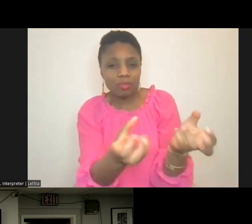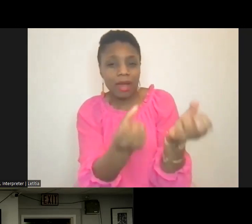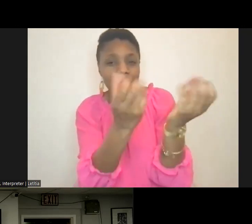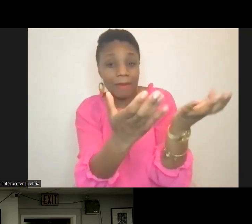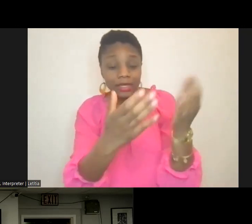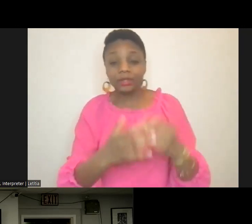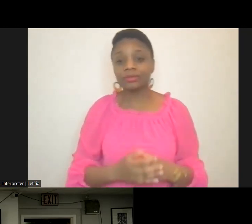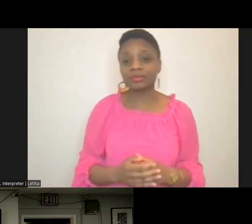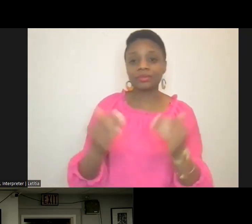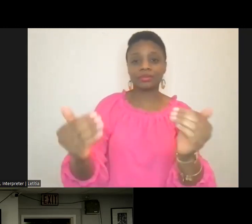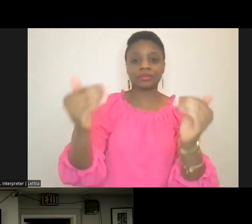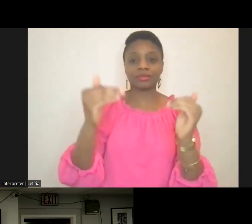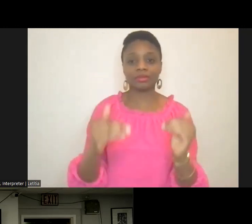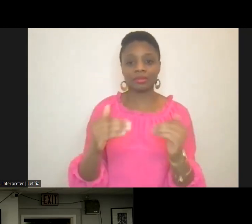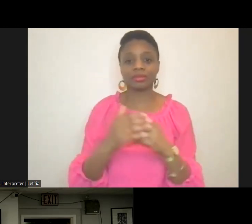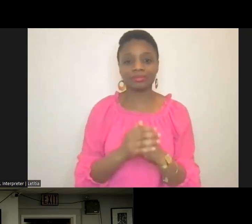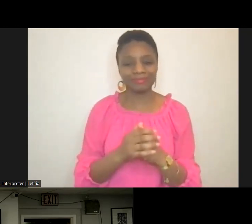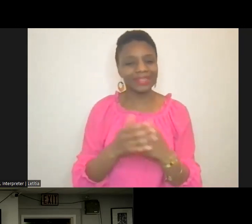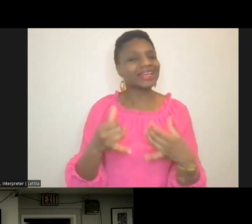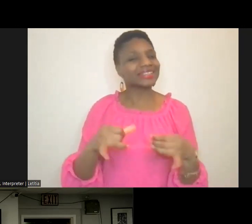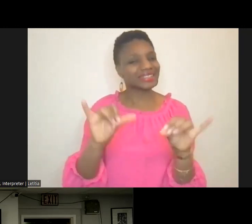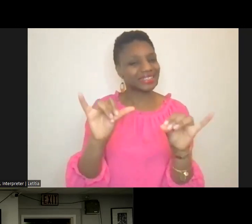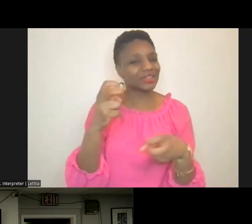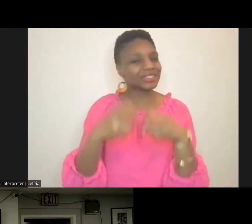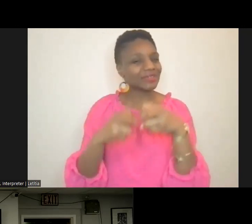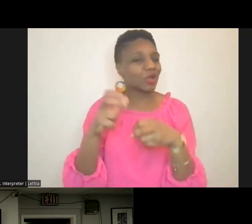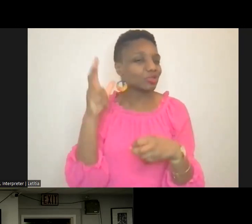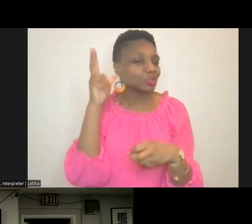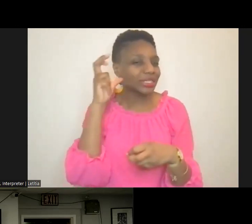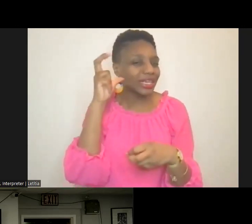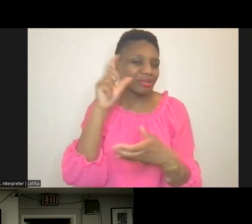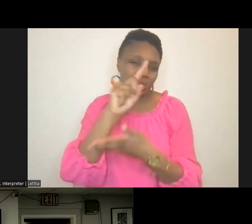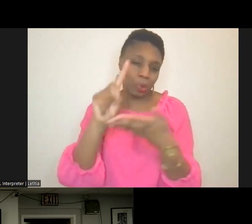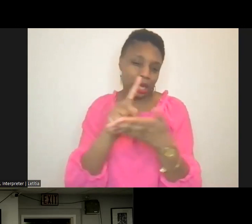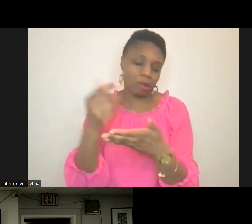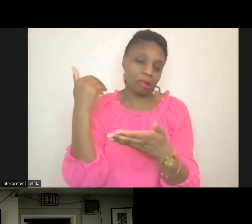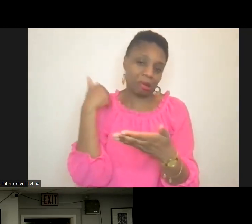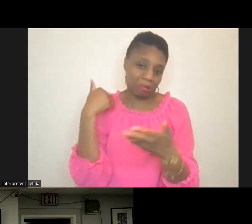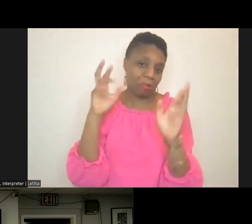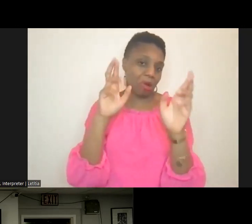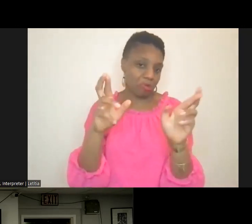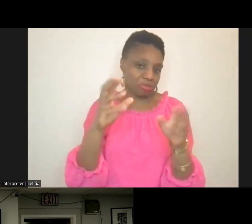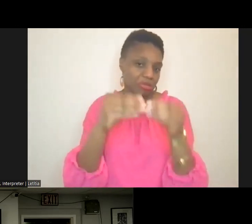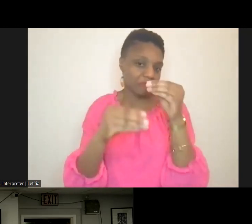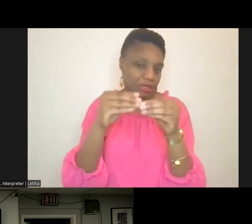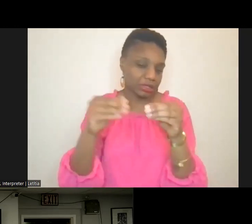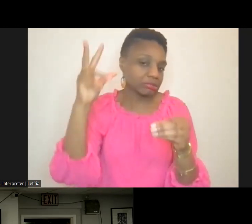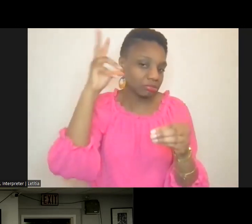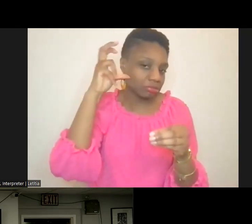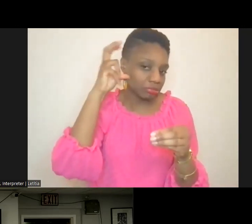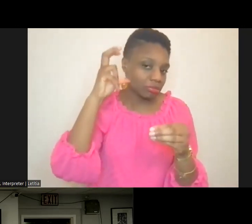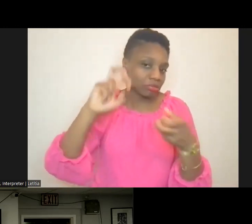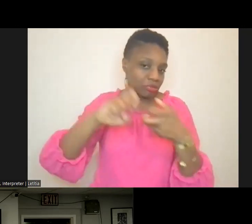Someone else said, it is still a bit difficult to hear, but that was over an hour ago, so I'm hoping that that has been resolved.